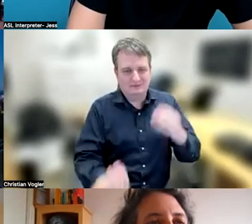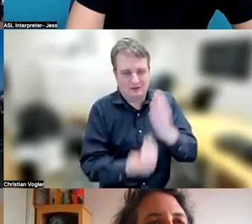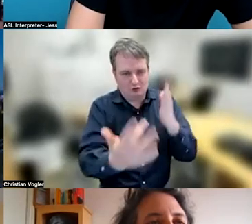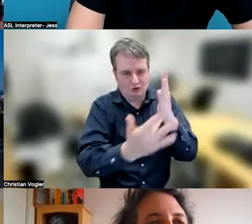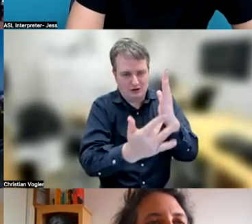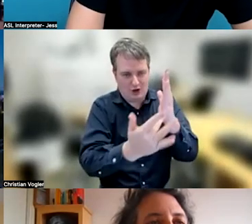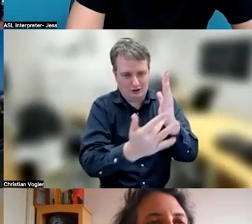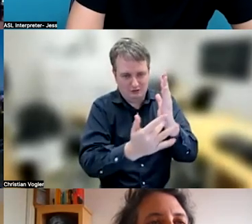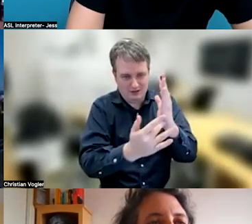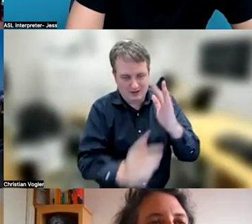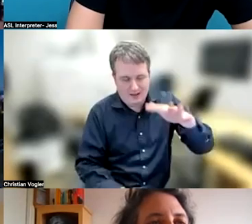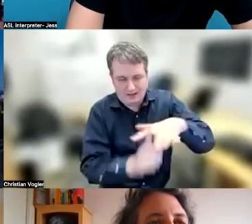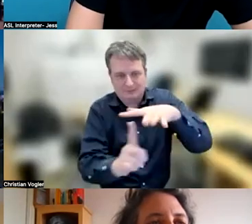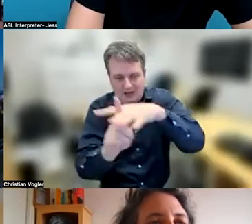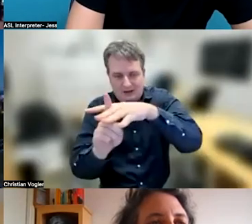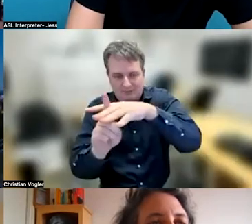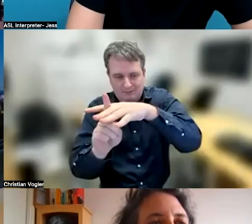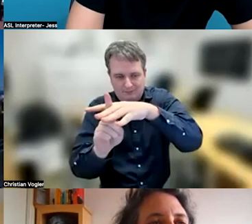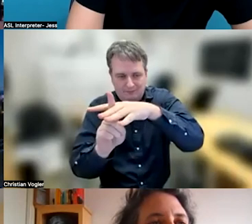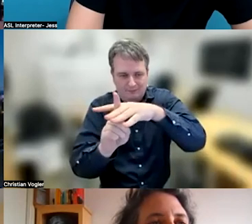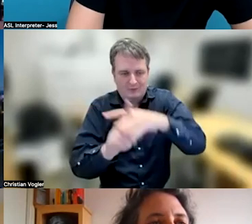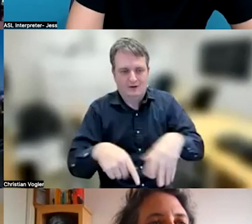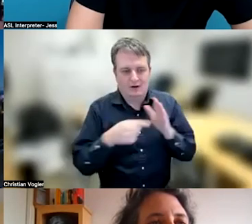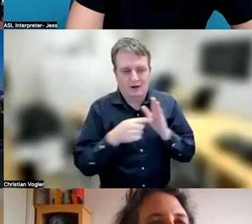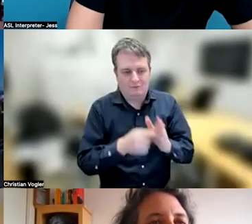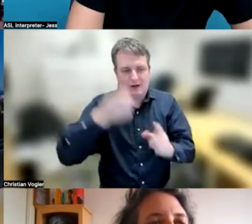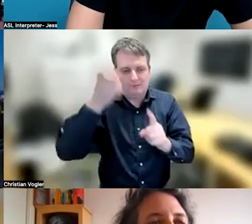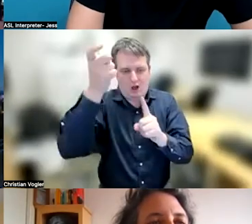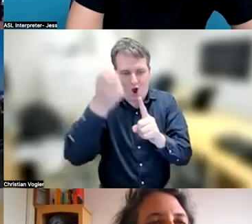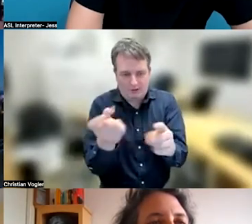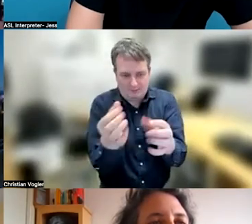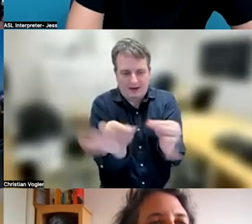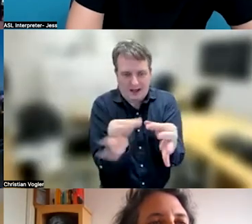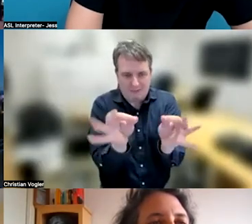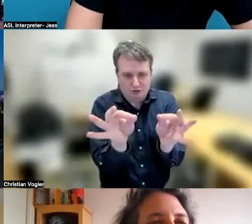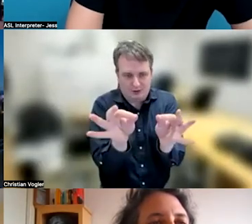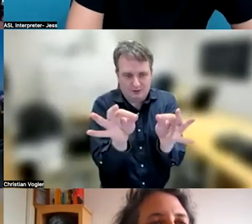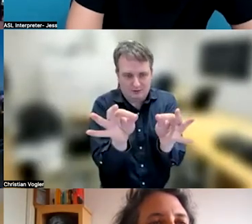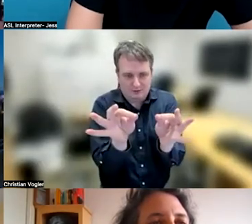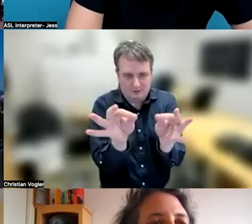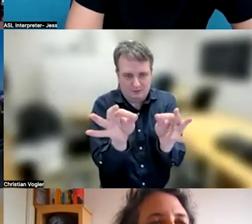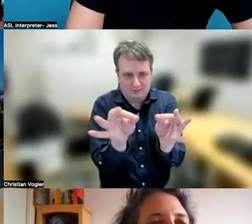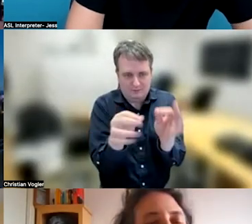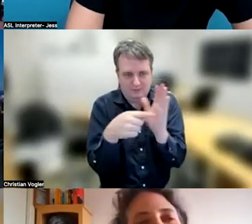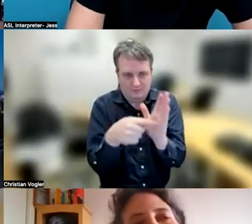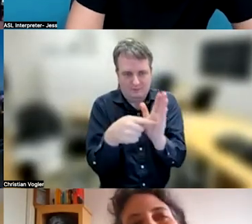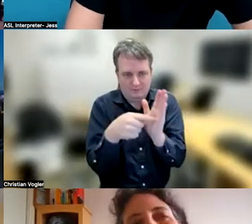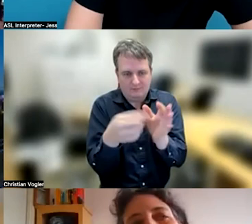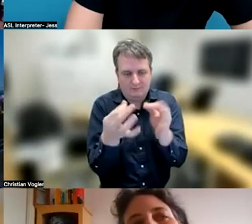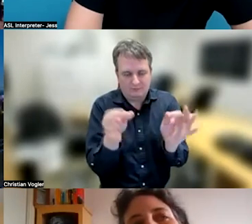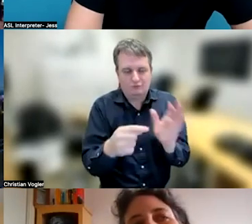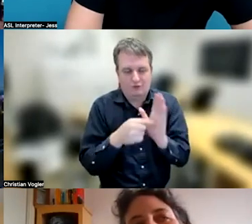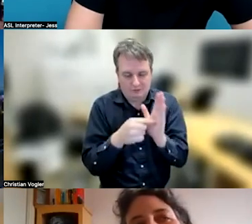person myself, having new technology emerging and being able to have